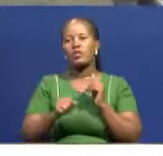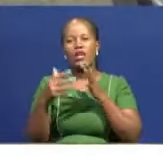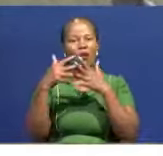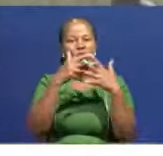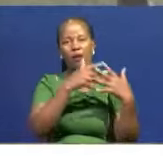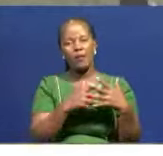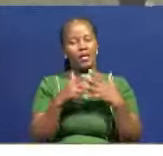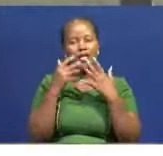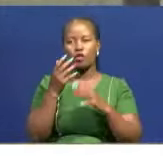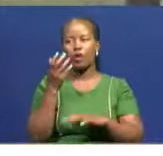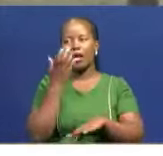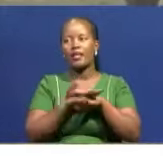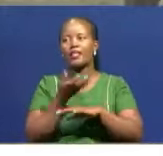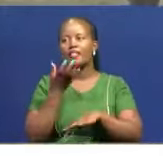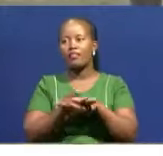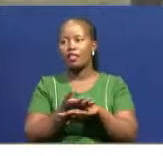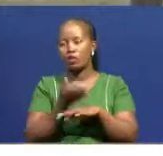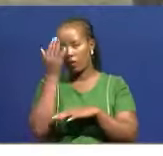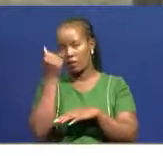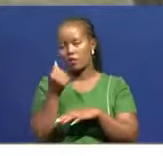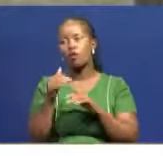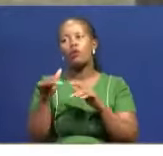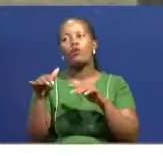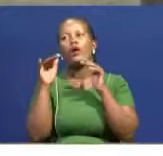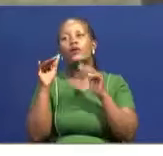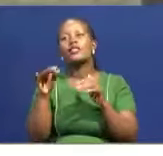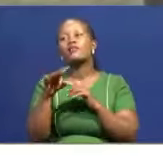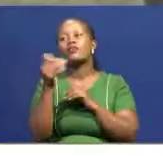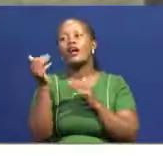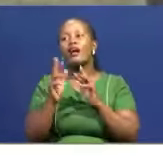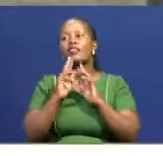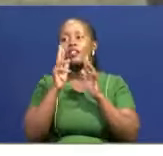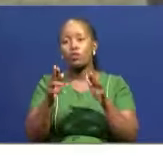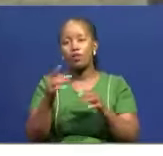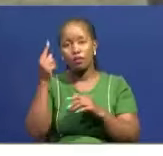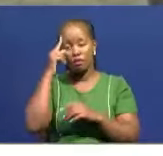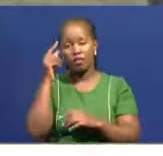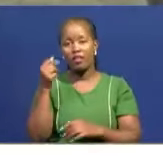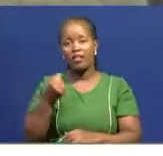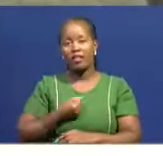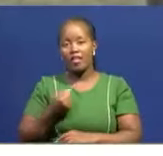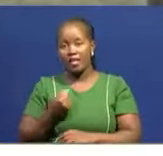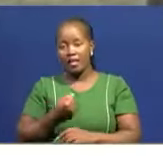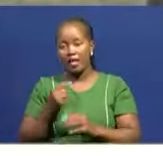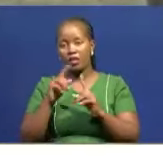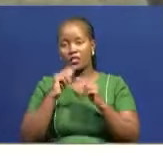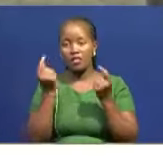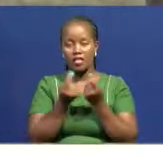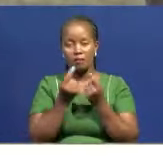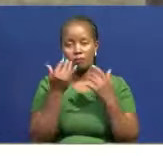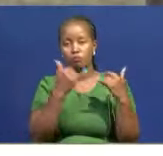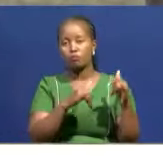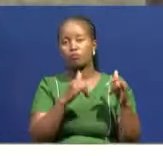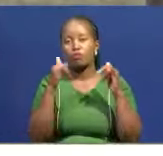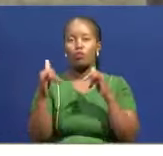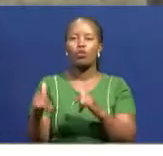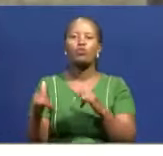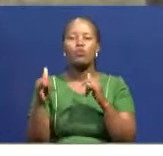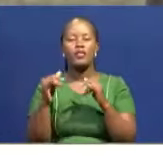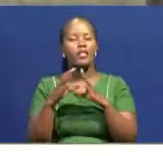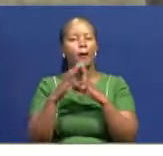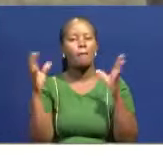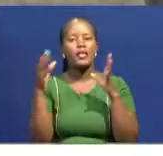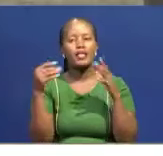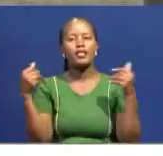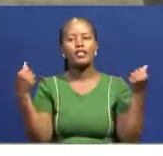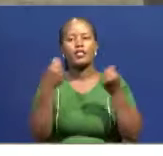it for other results to go away for the ladies to be able to the chance to play in that last big tournament in